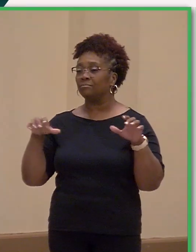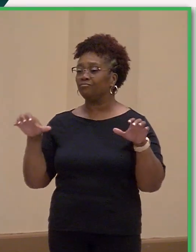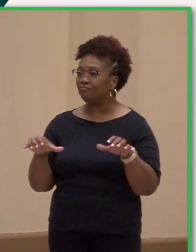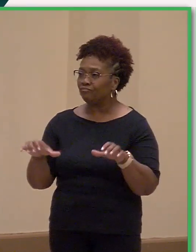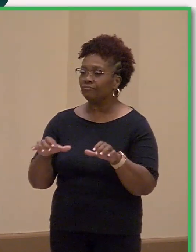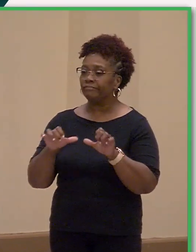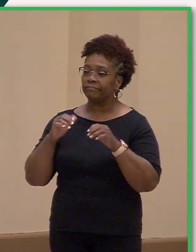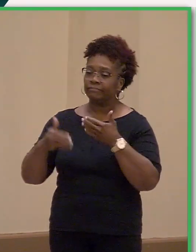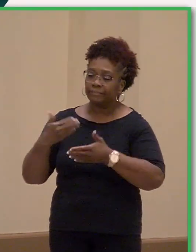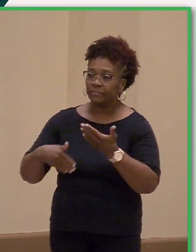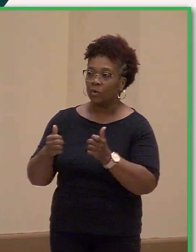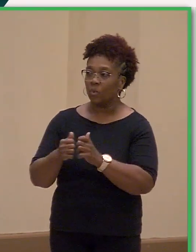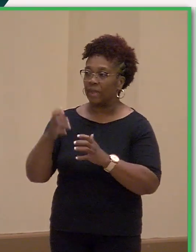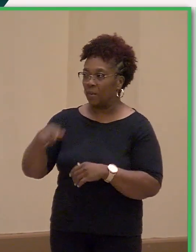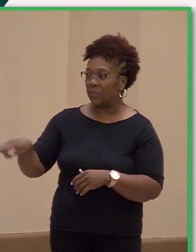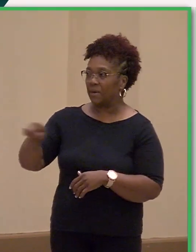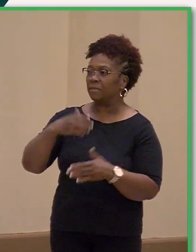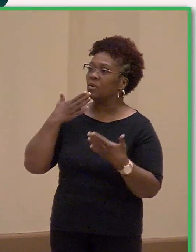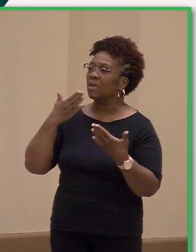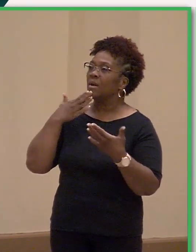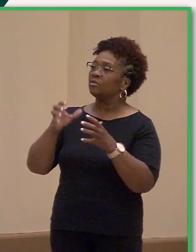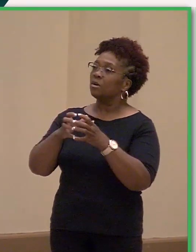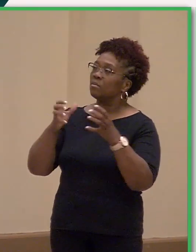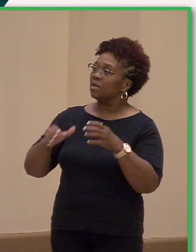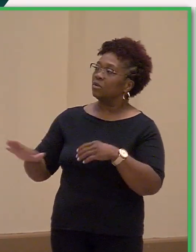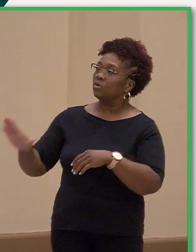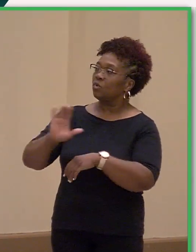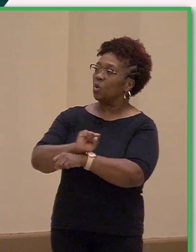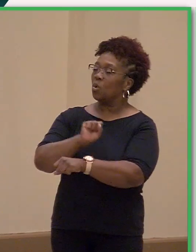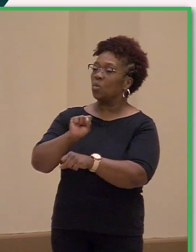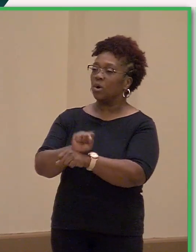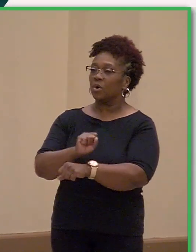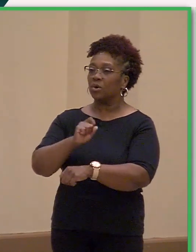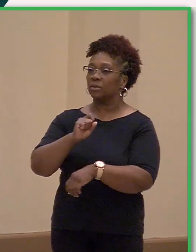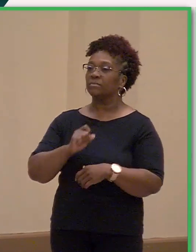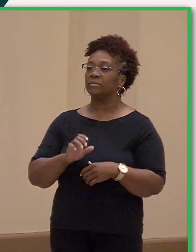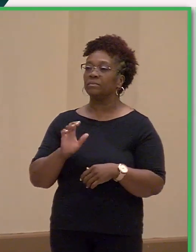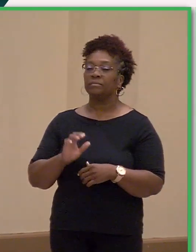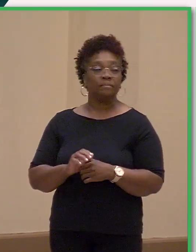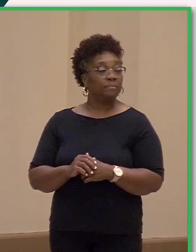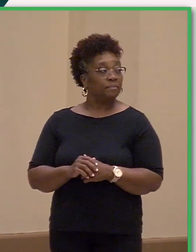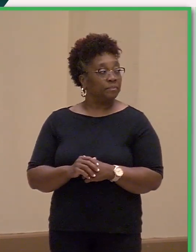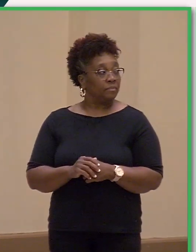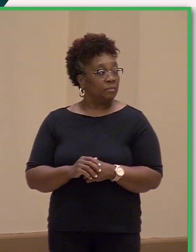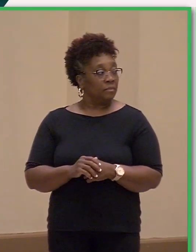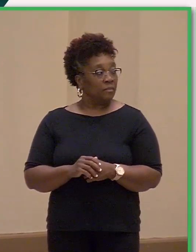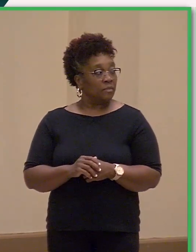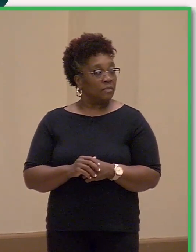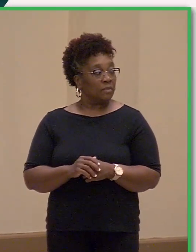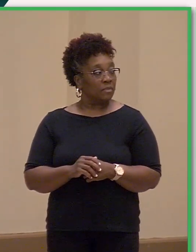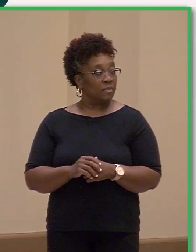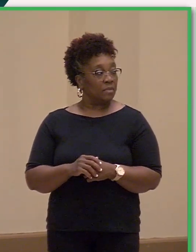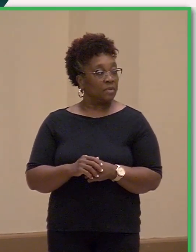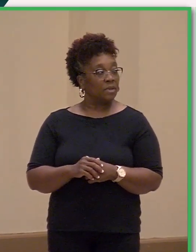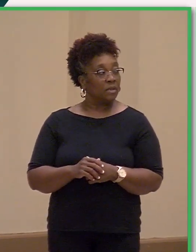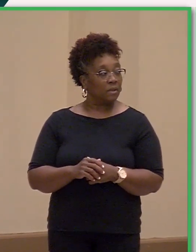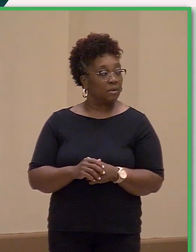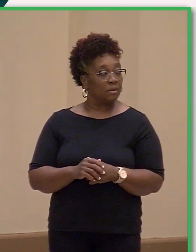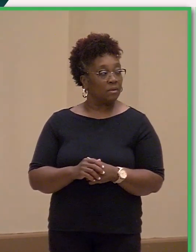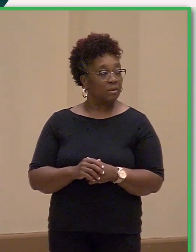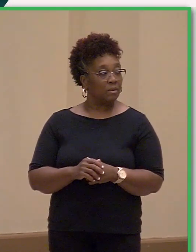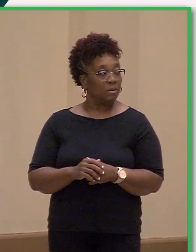team, thank you so much for all of your work and your dedication. We don't have a video about what we do. We're going to